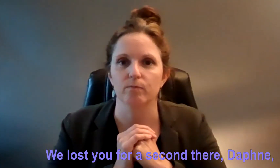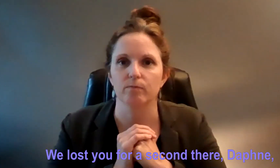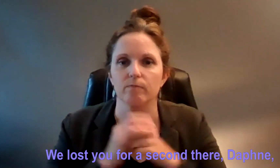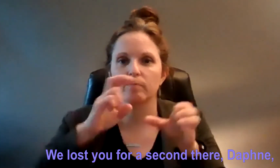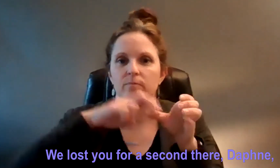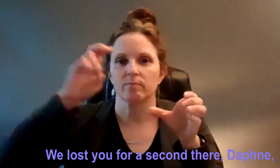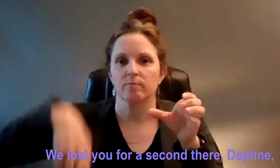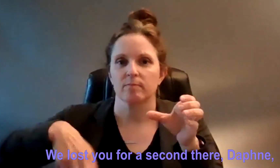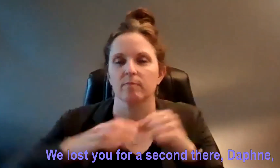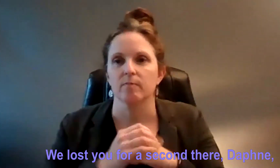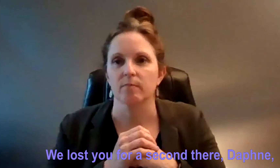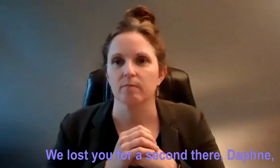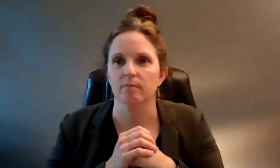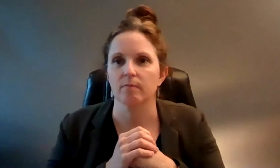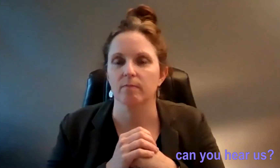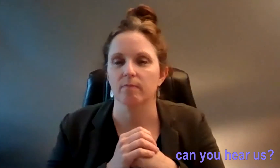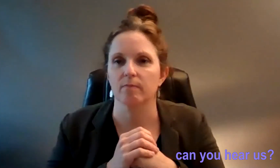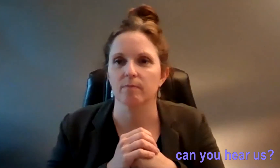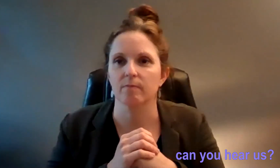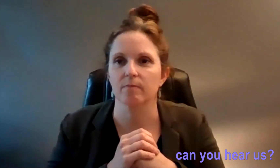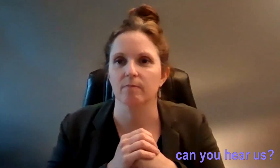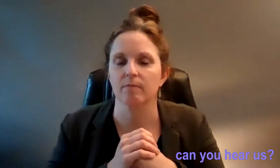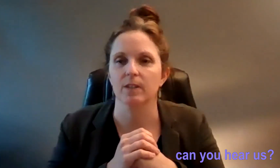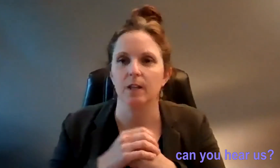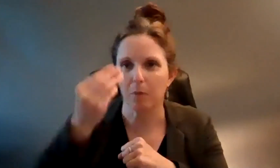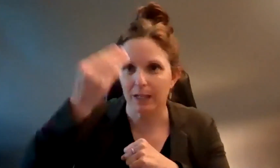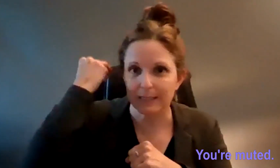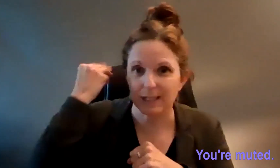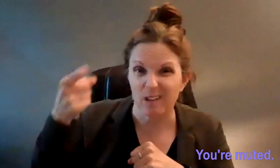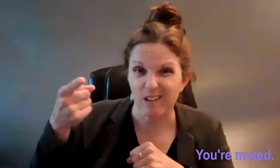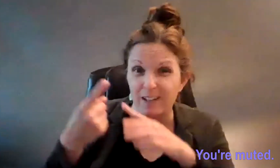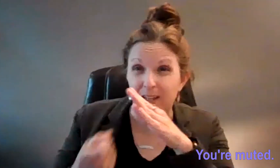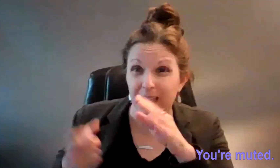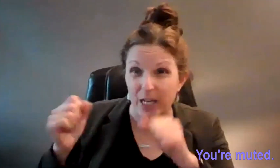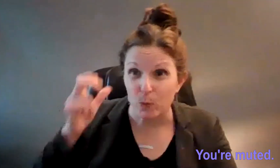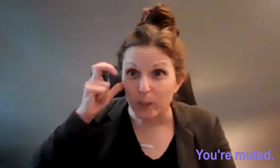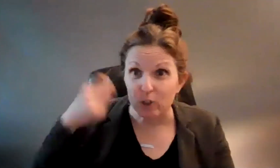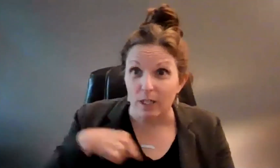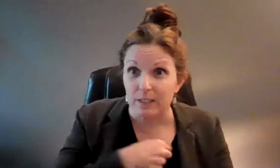Oh, we lost you for a second there, Daphne. Can you hear us? You're muted.